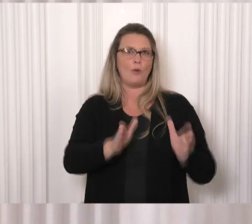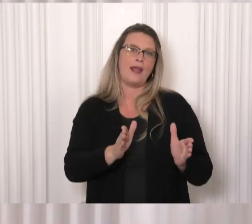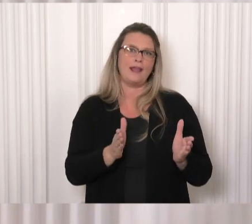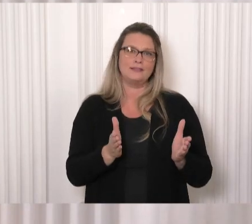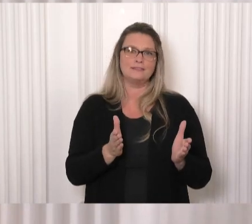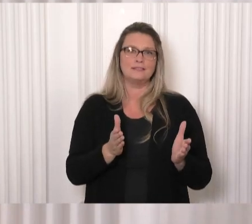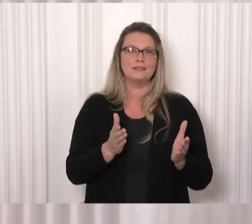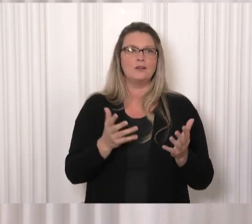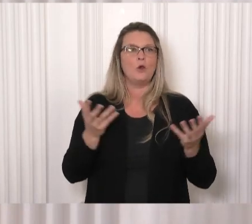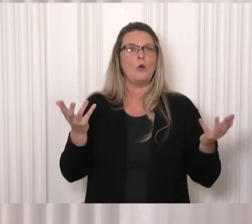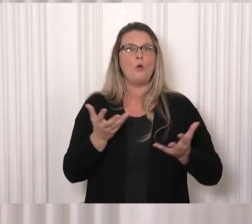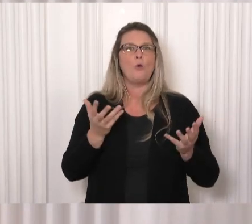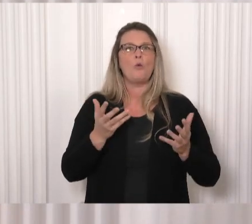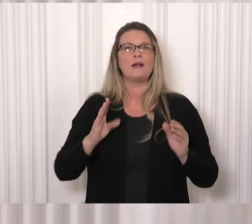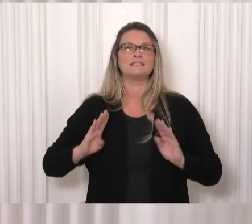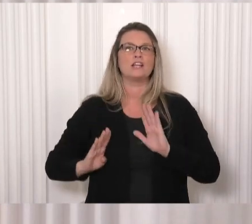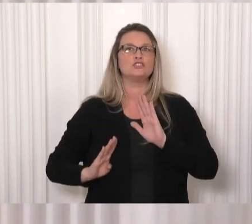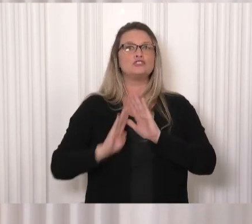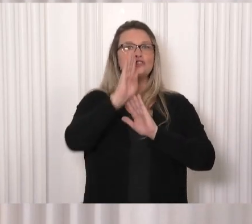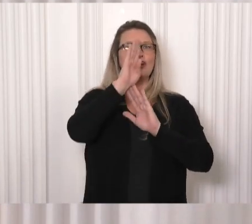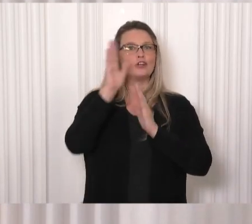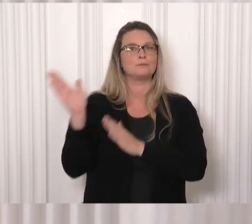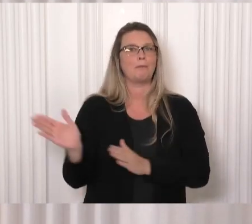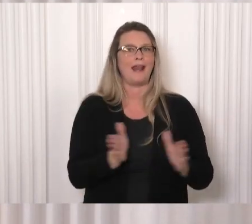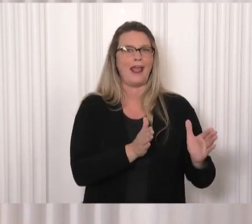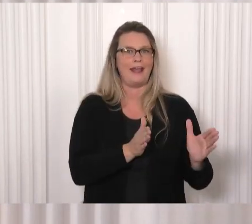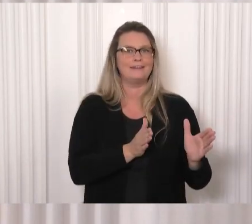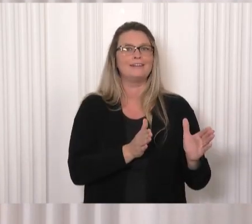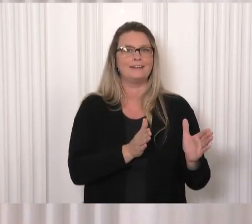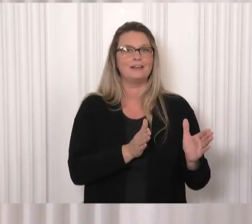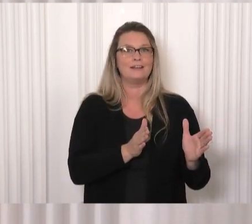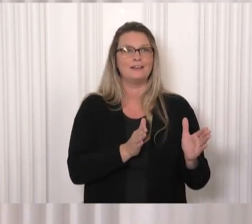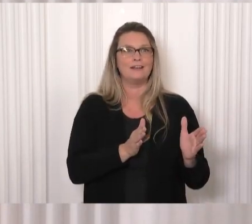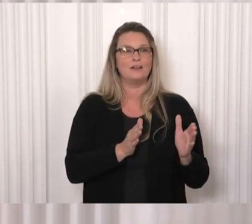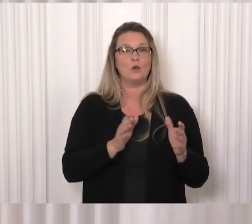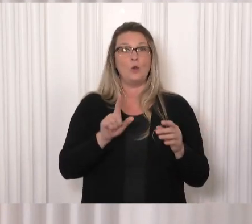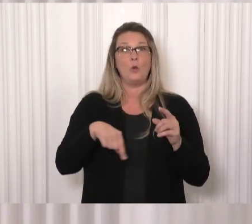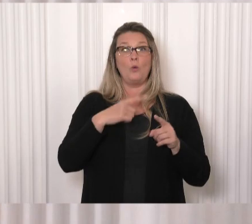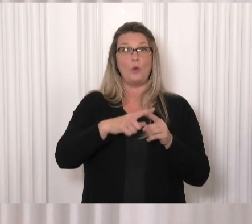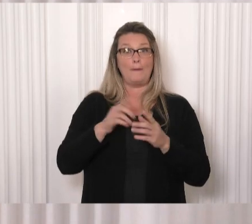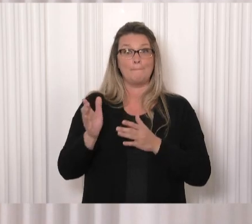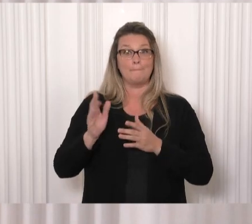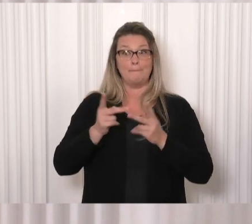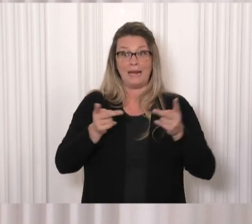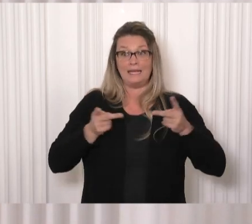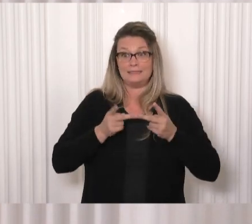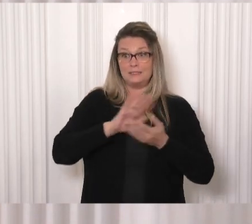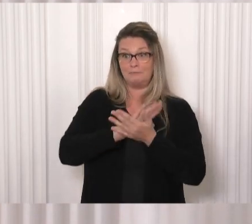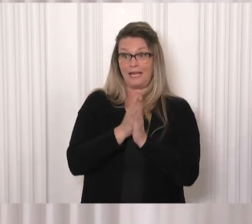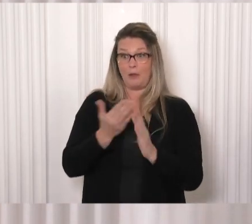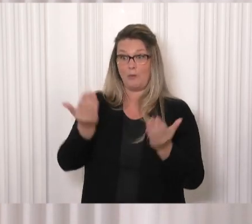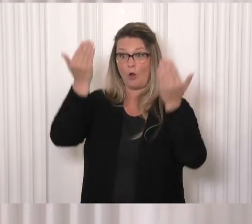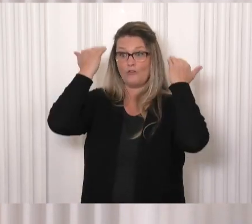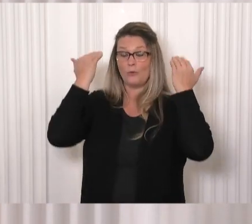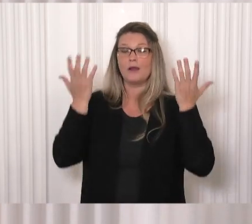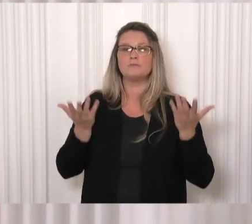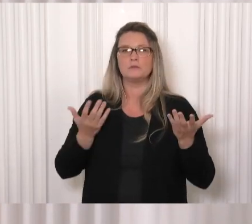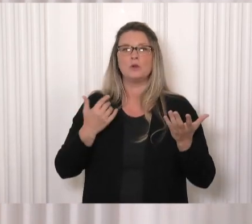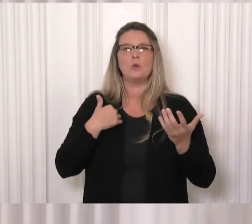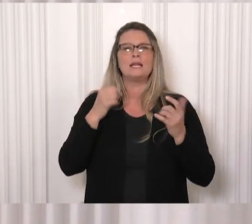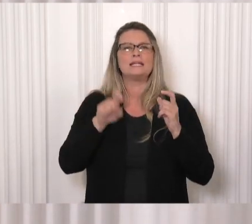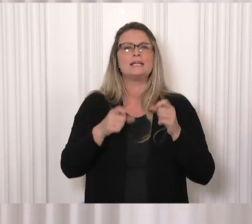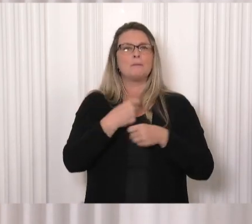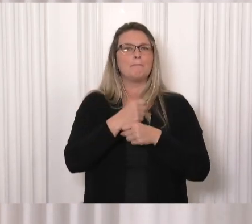the surge plan if people and places get overwhelmed. And at that point, there may be